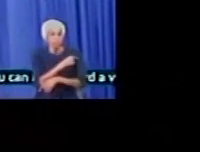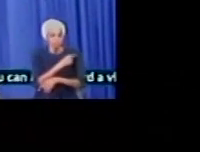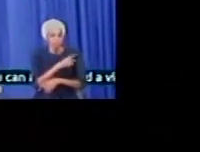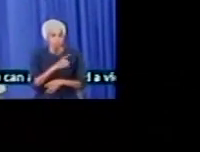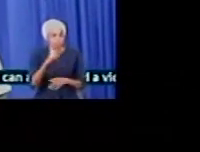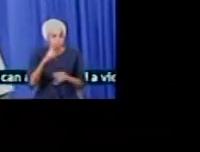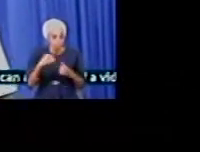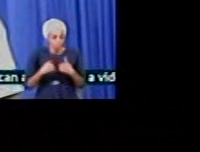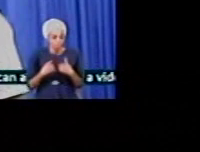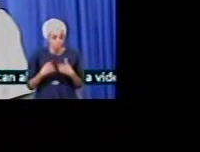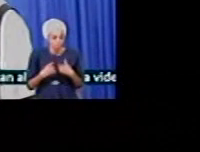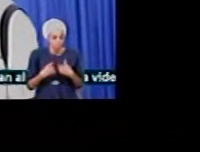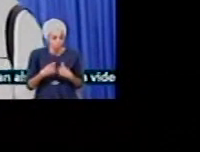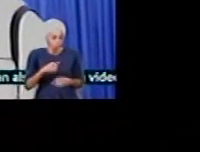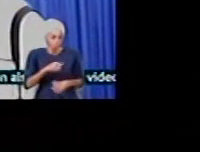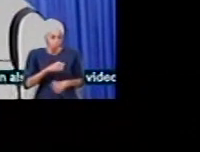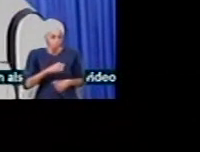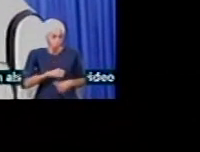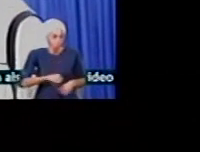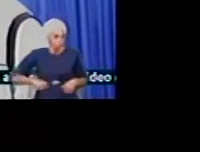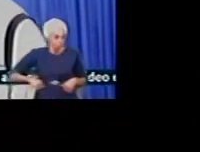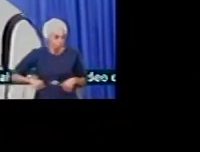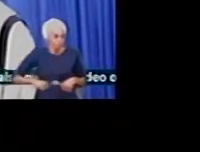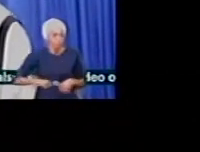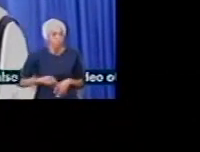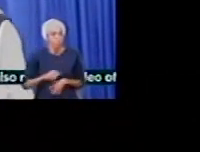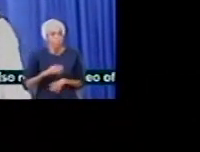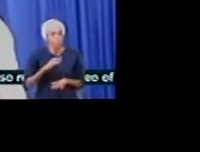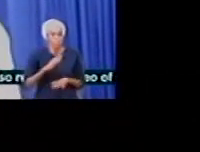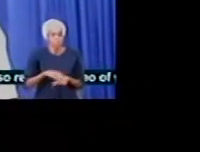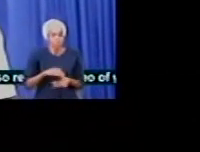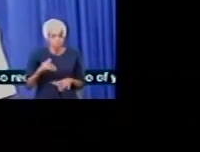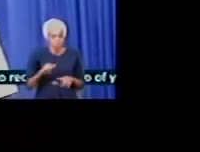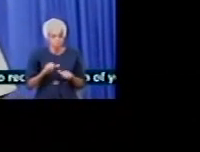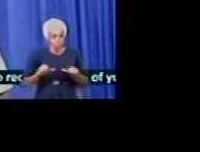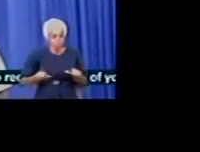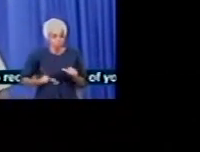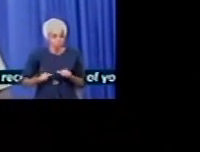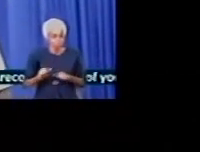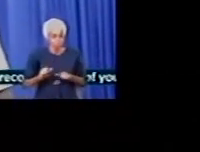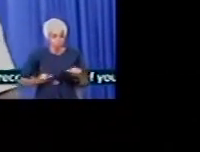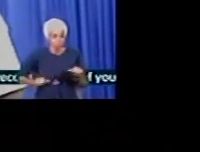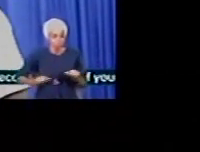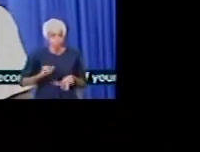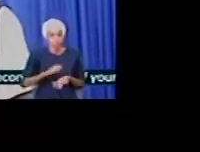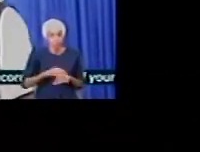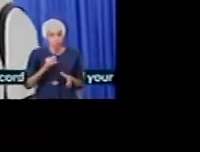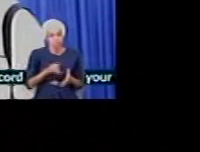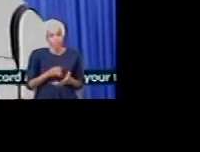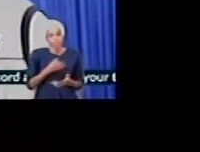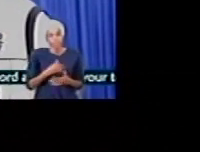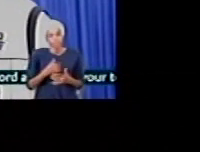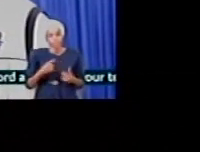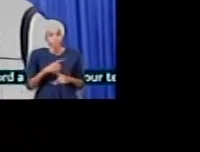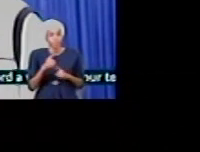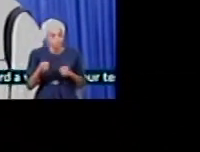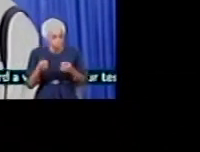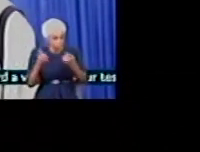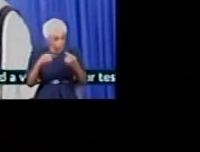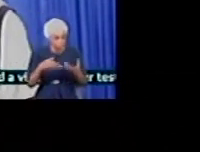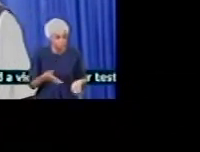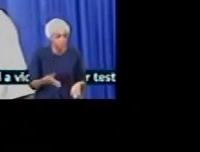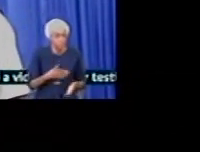God, I think I'm done with this weed of a thing. Because the pastor said something